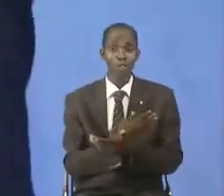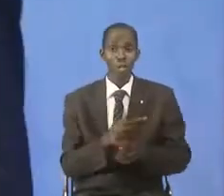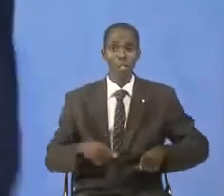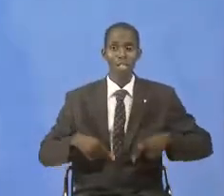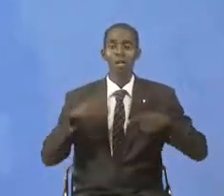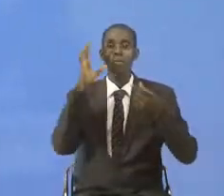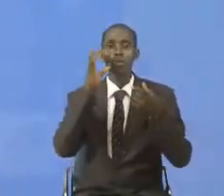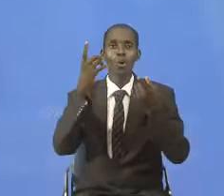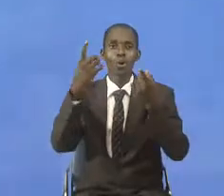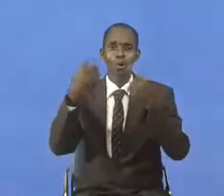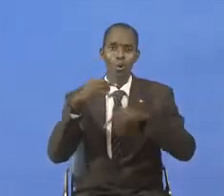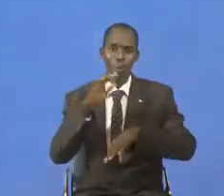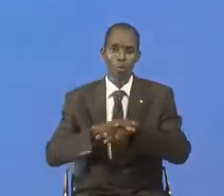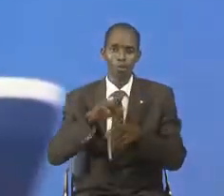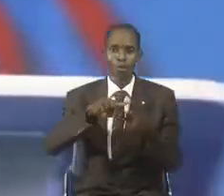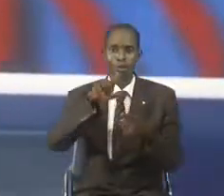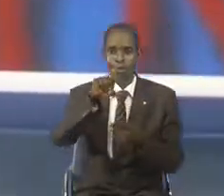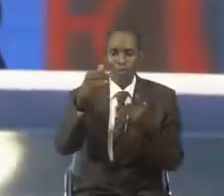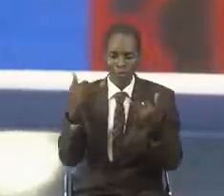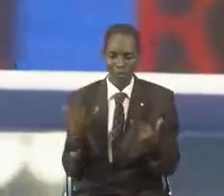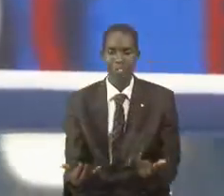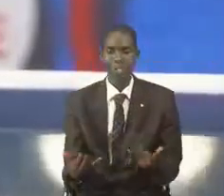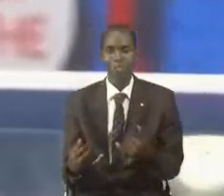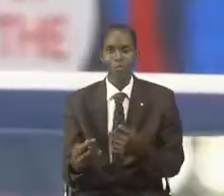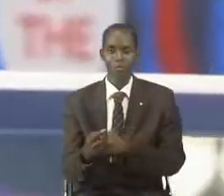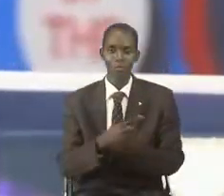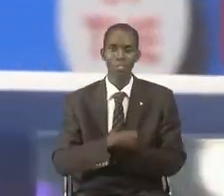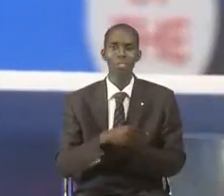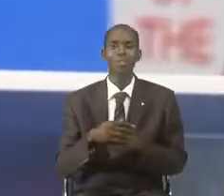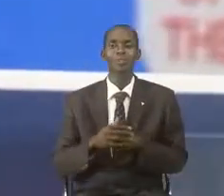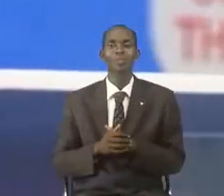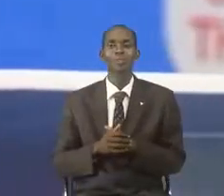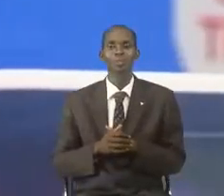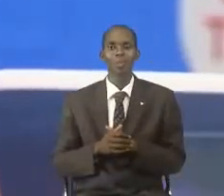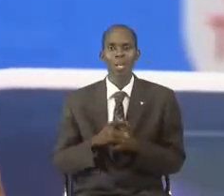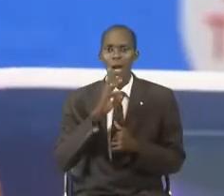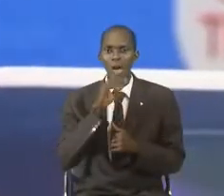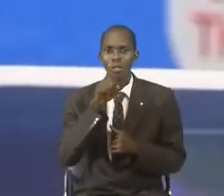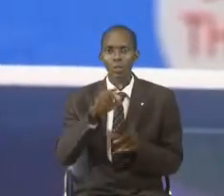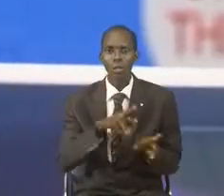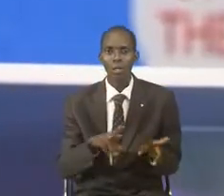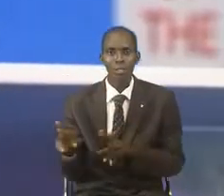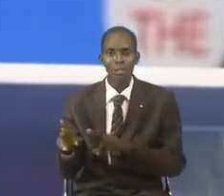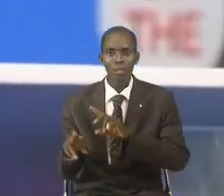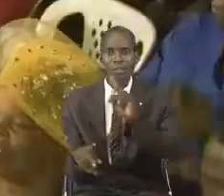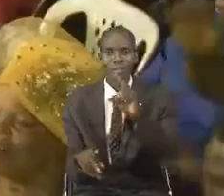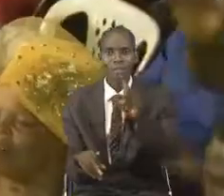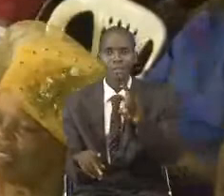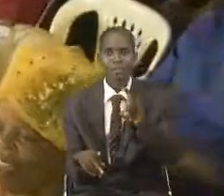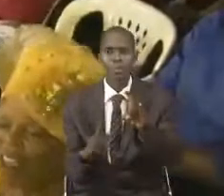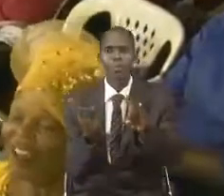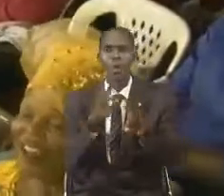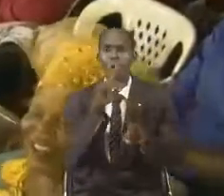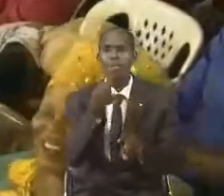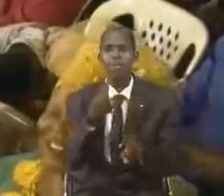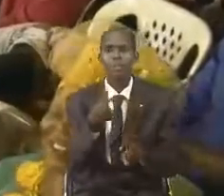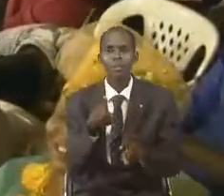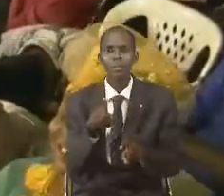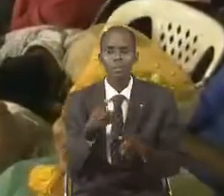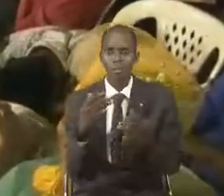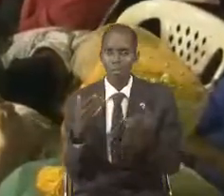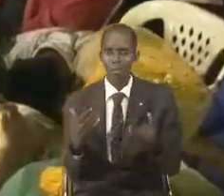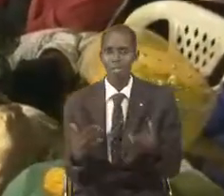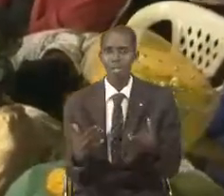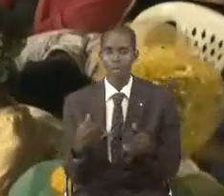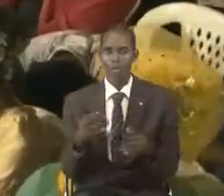everything will pass away and a new life will come unto you there today. Are